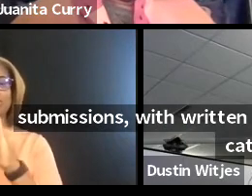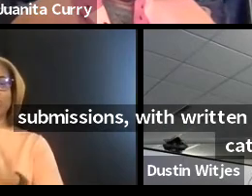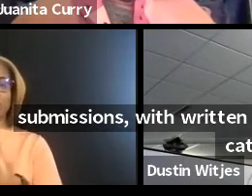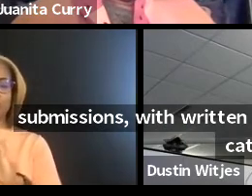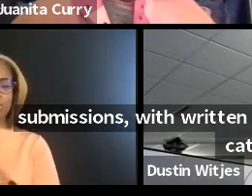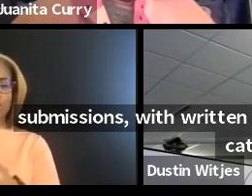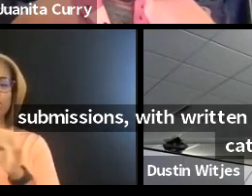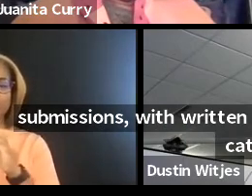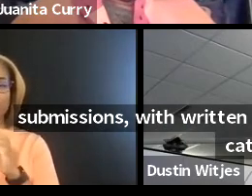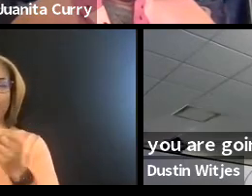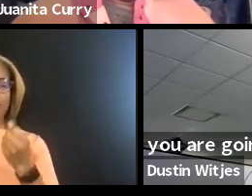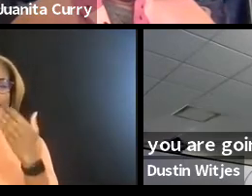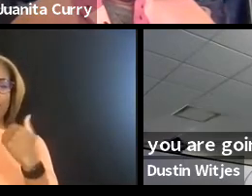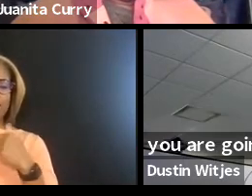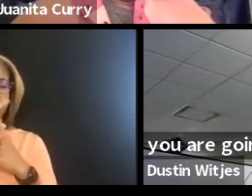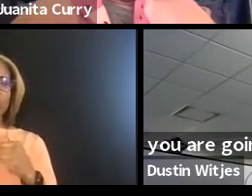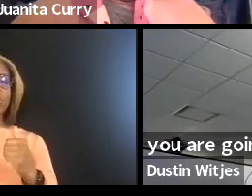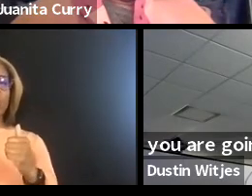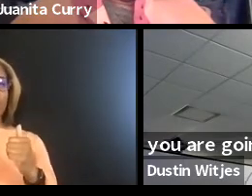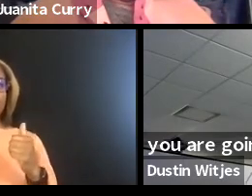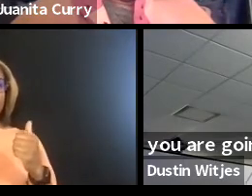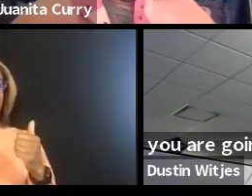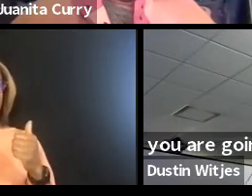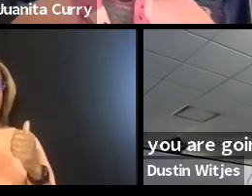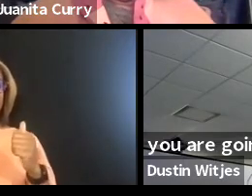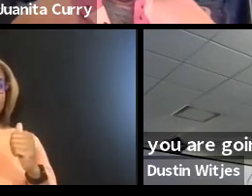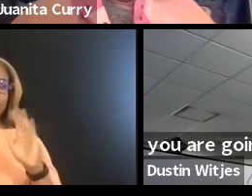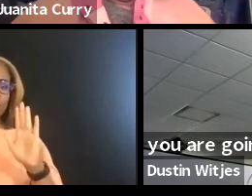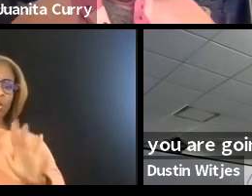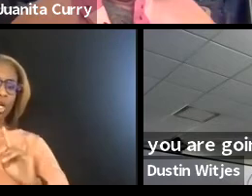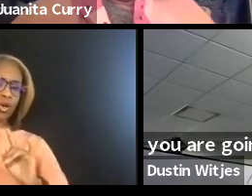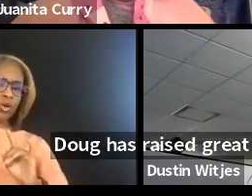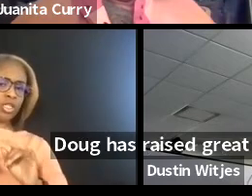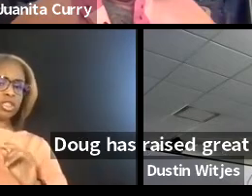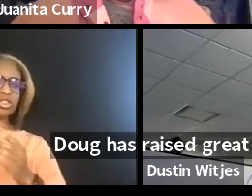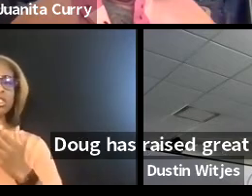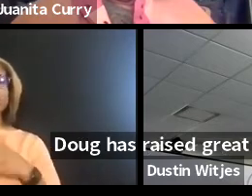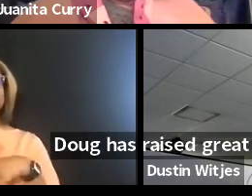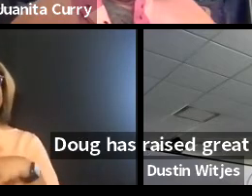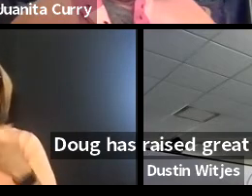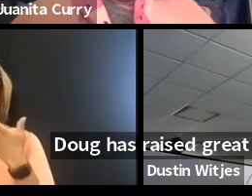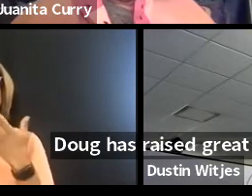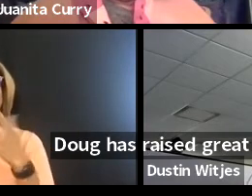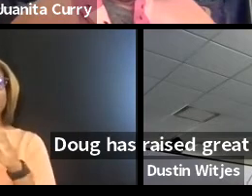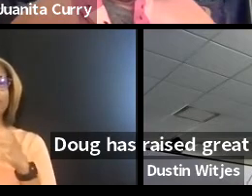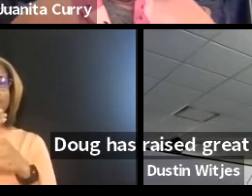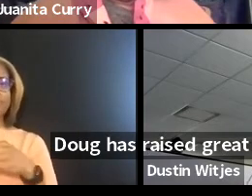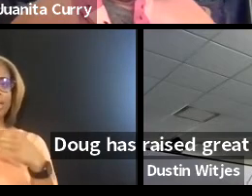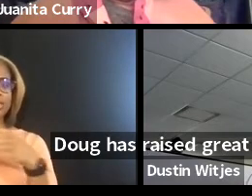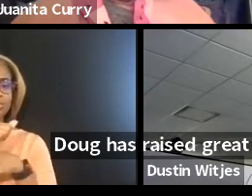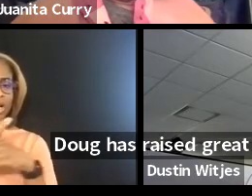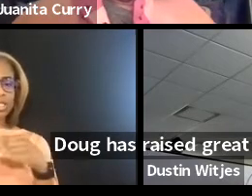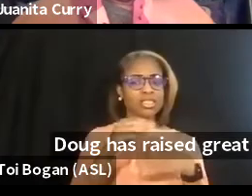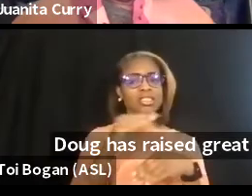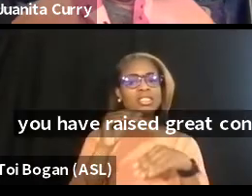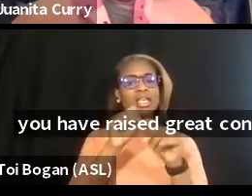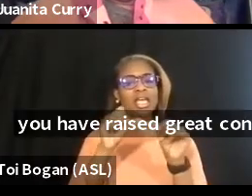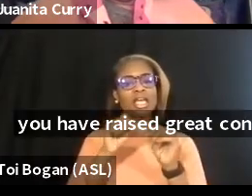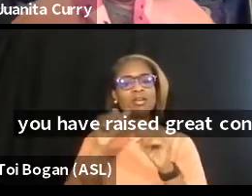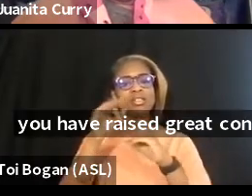kind of raised great questions and concerns along these lines, you know, learning from the best practices or sort of the areas of